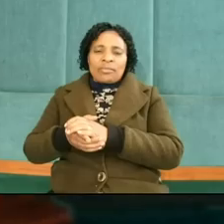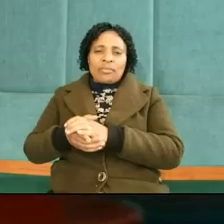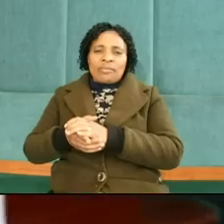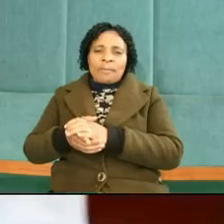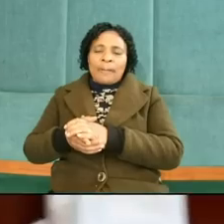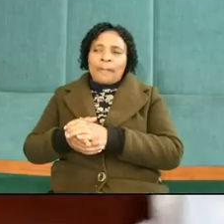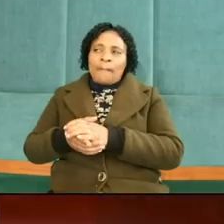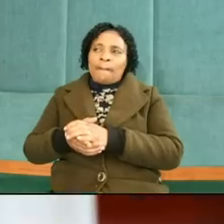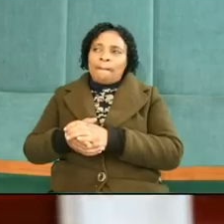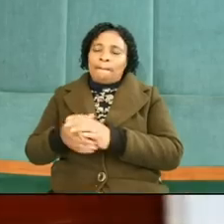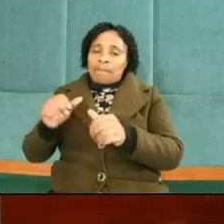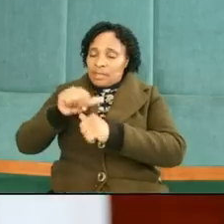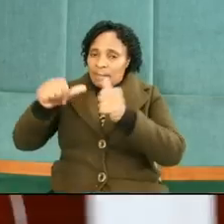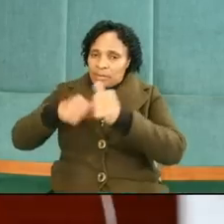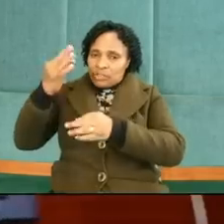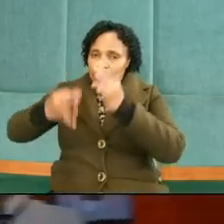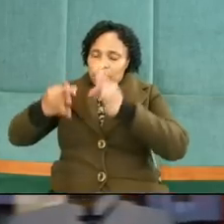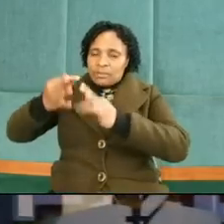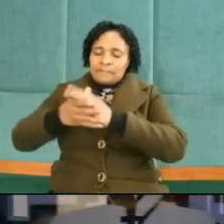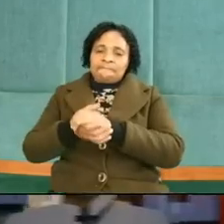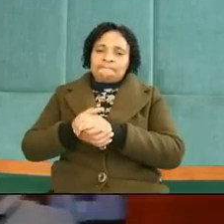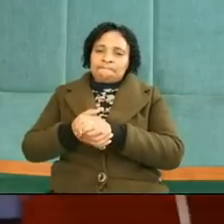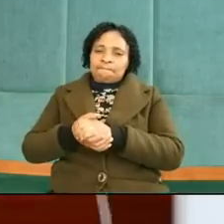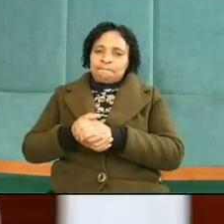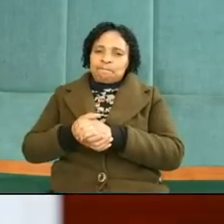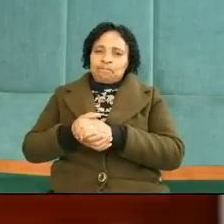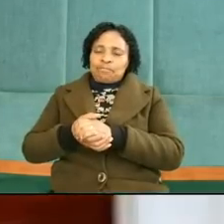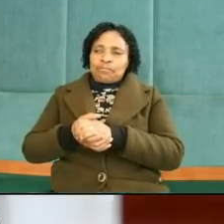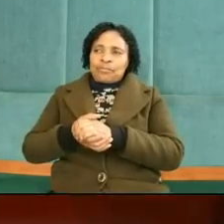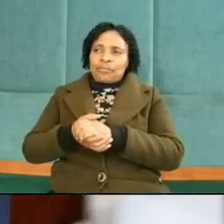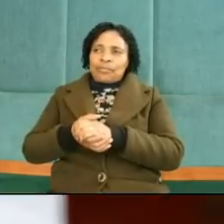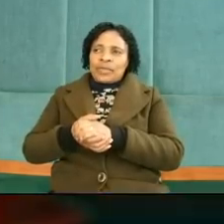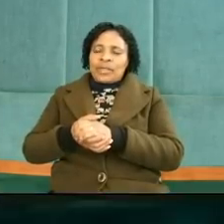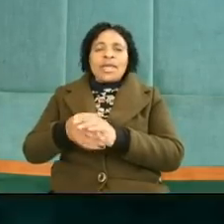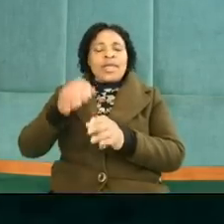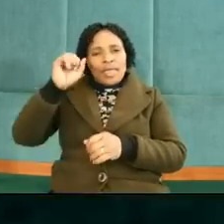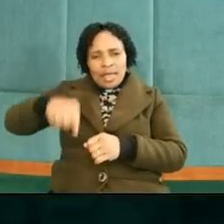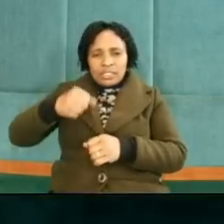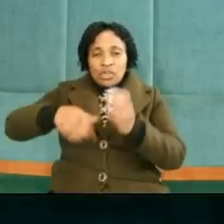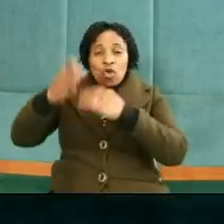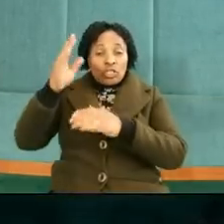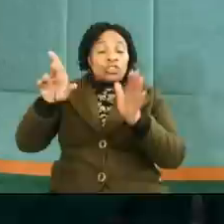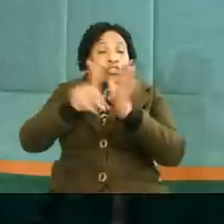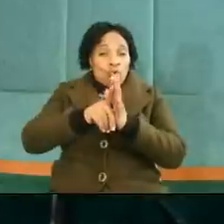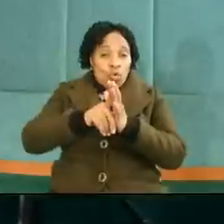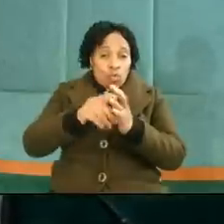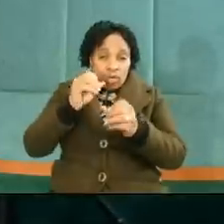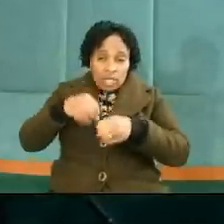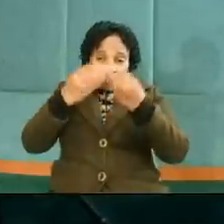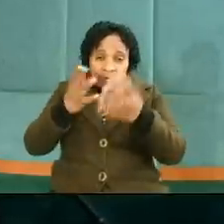It's about judgment. People say, oh, it's about God's love. Yes, it's God's love giving you a